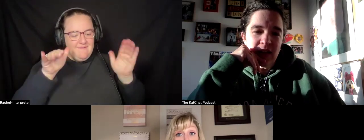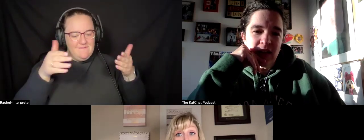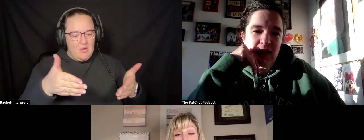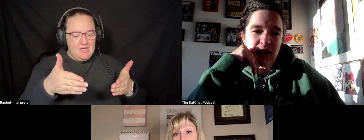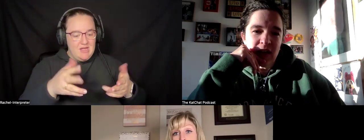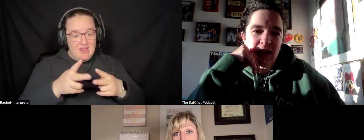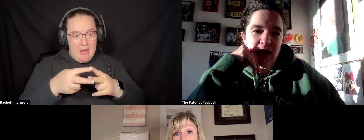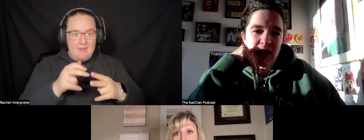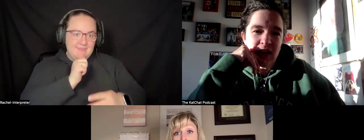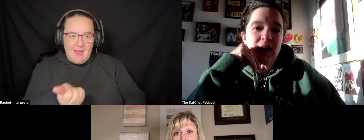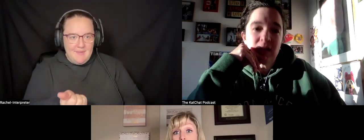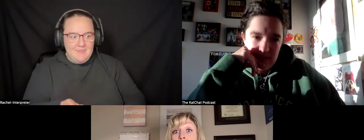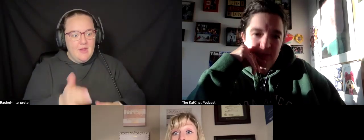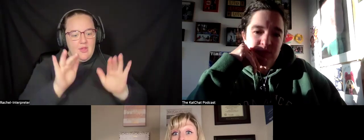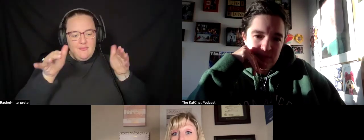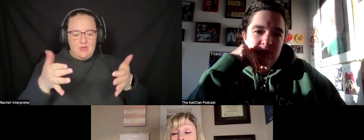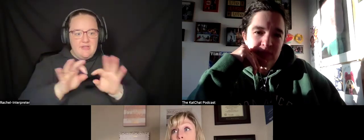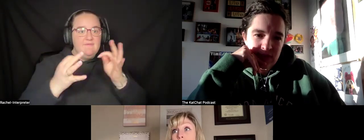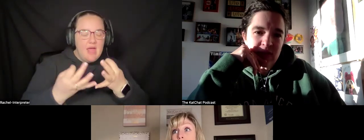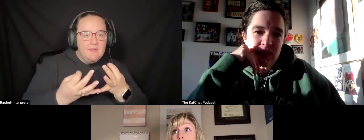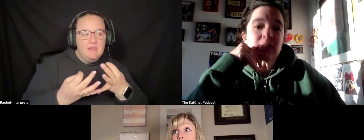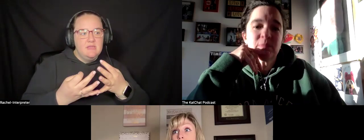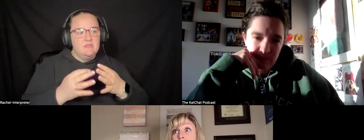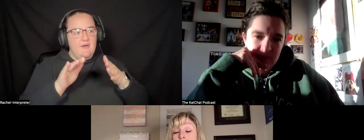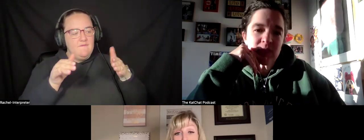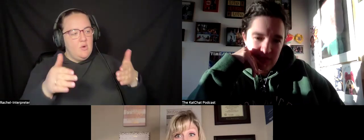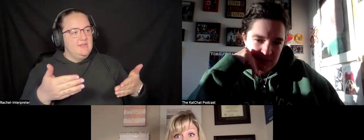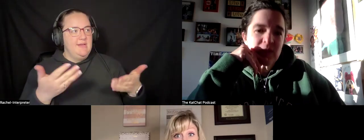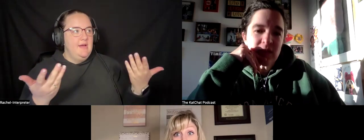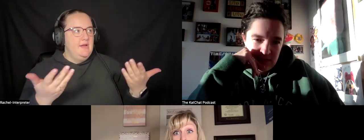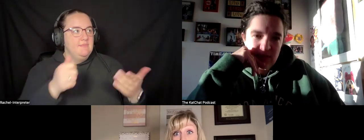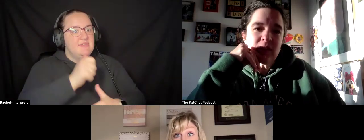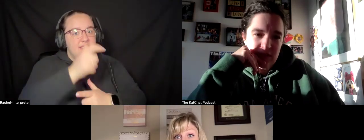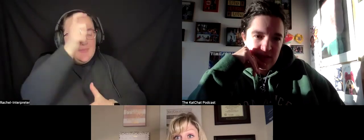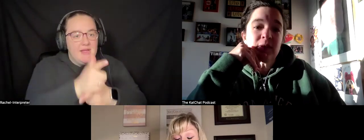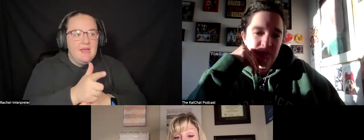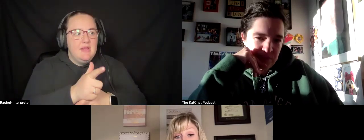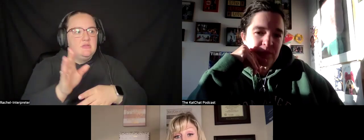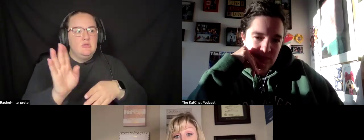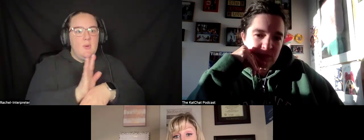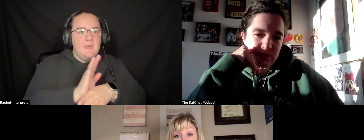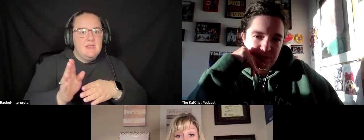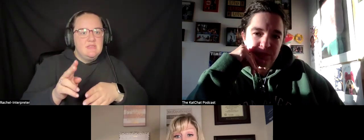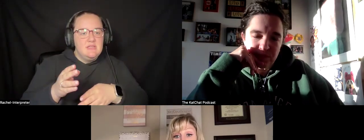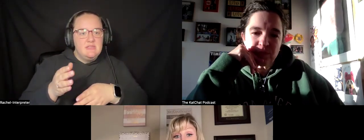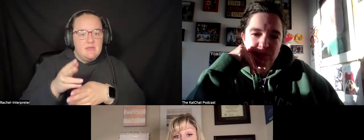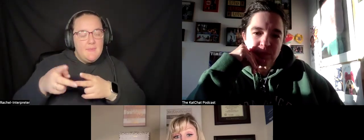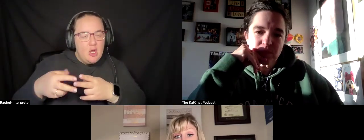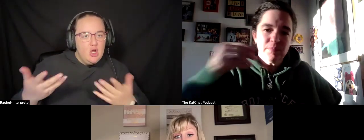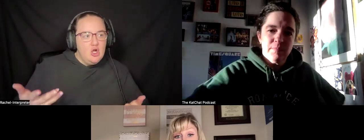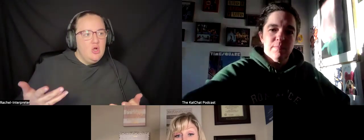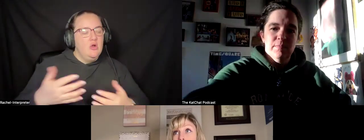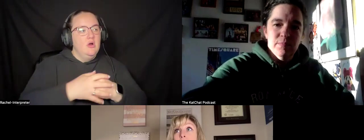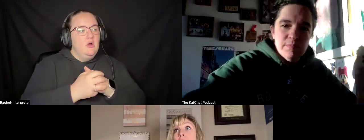actual couple. They're focused on families. They're focused on siblings or business partners or